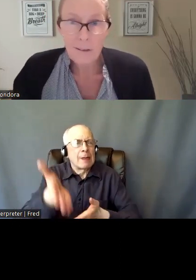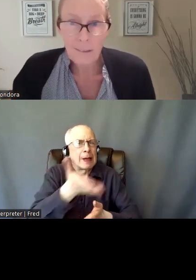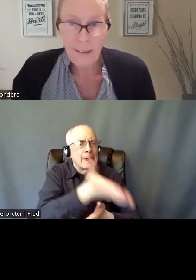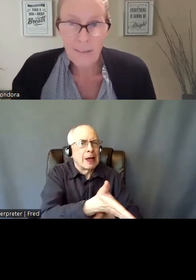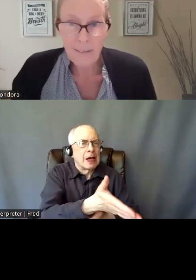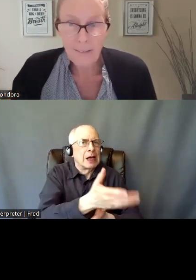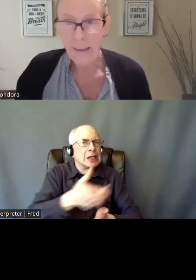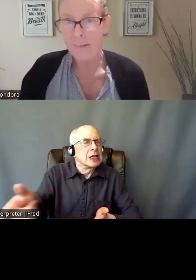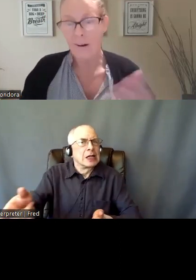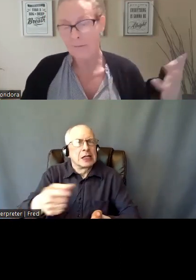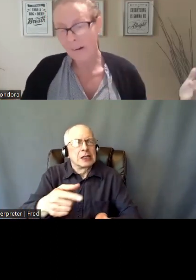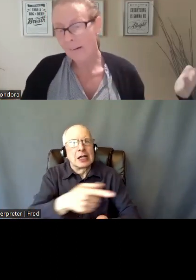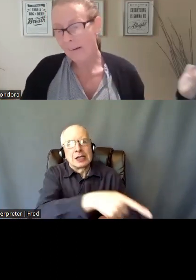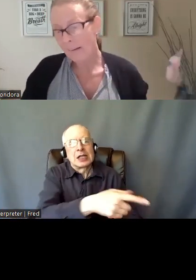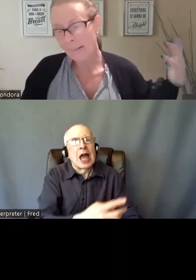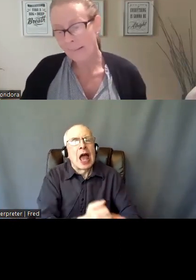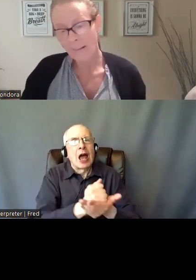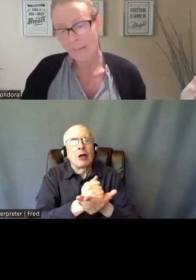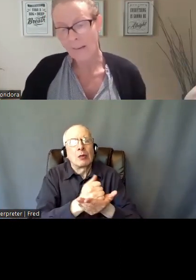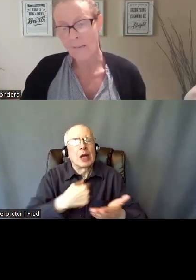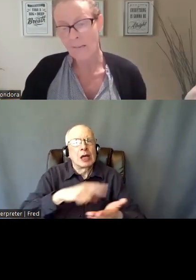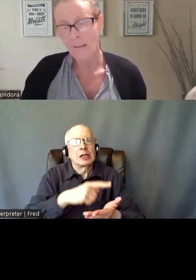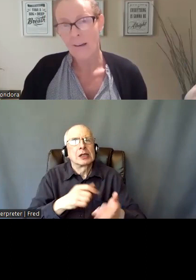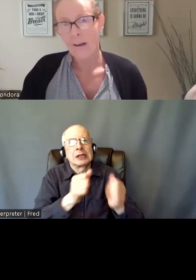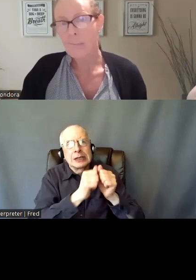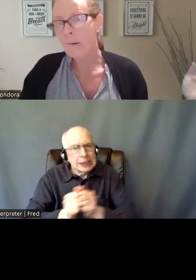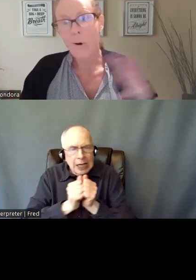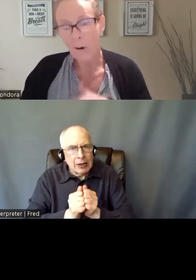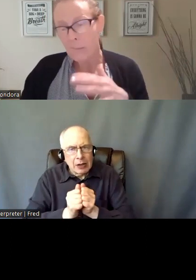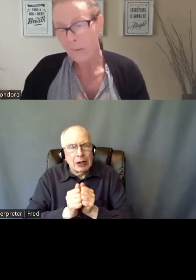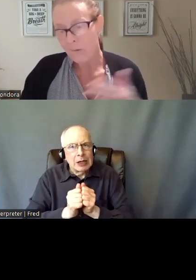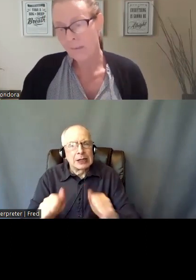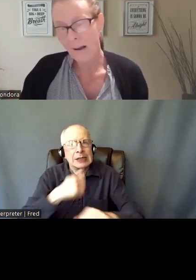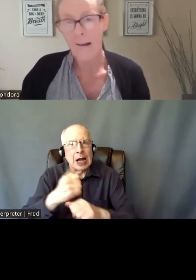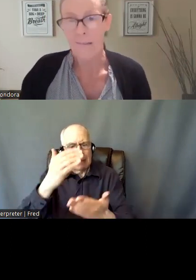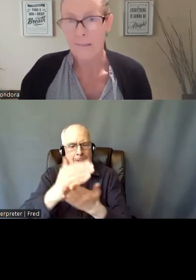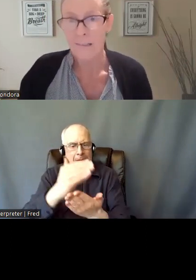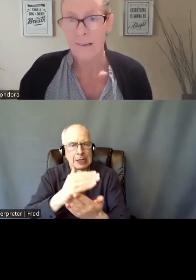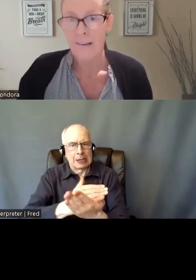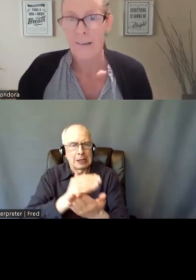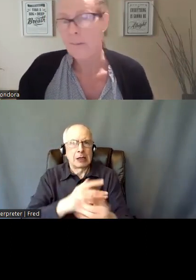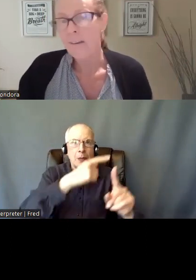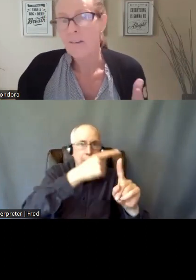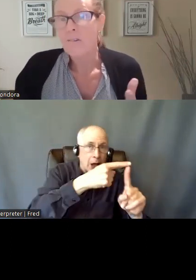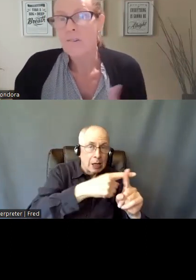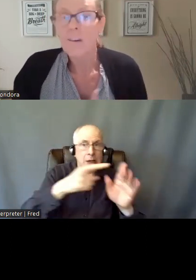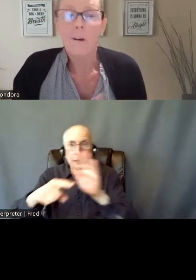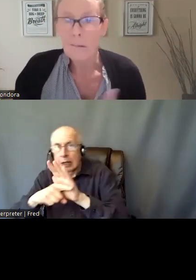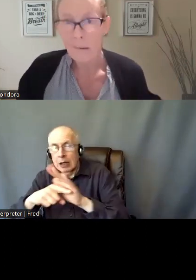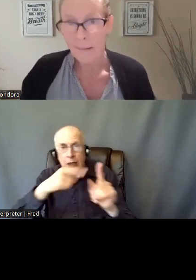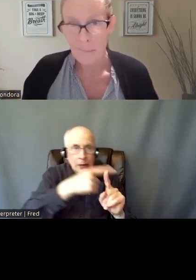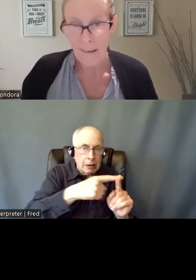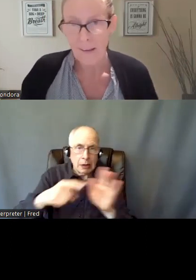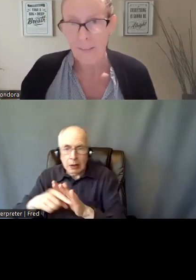us create together a very kind of detailed list about all the pros and cons so that she